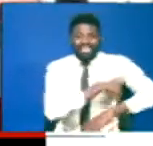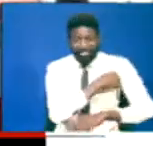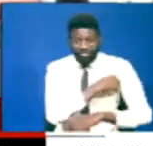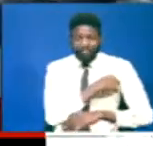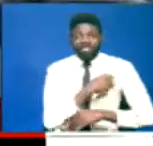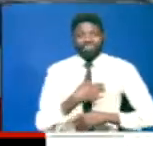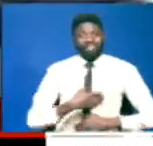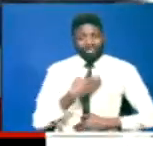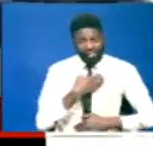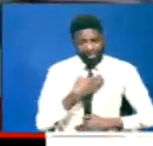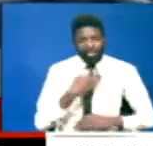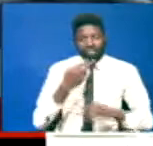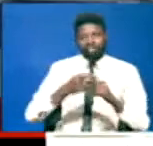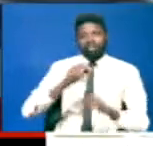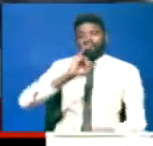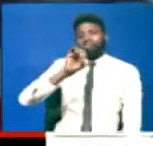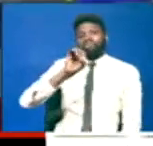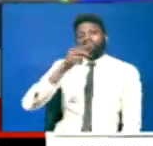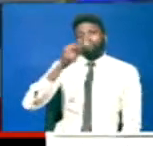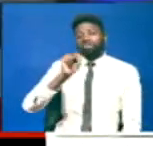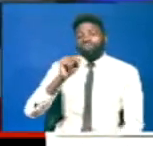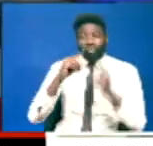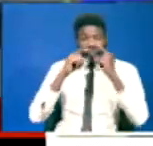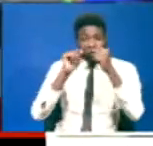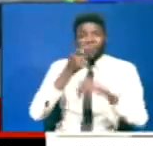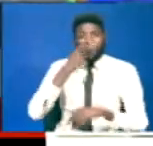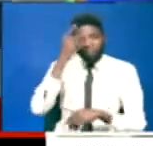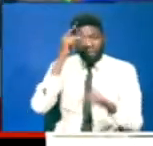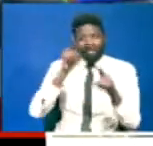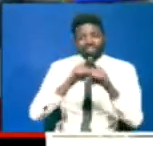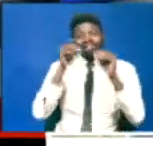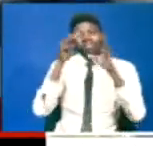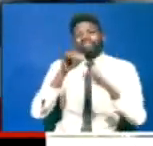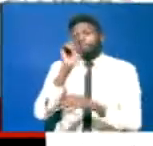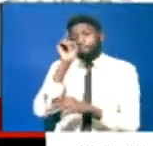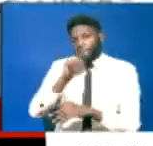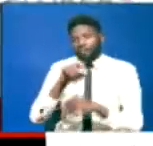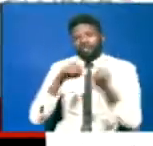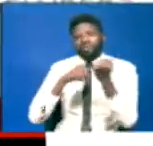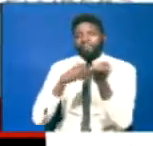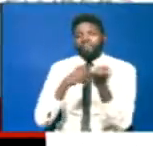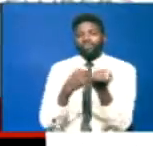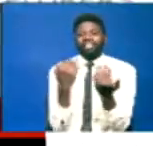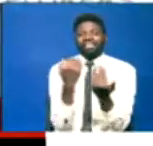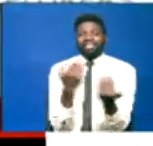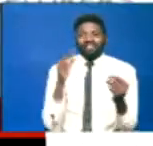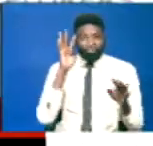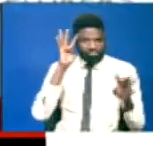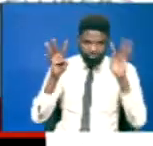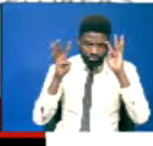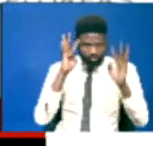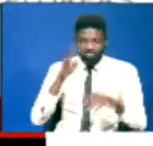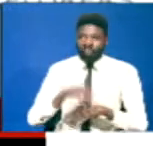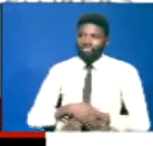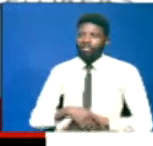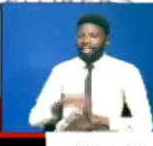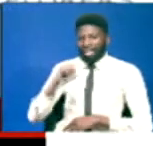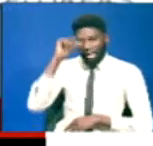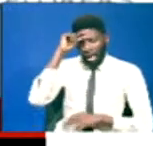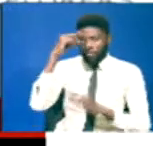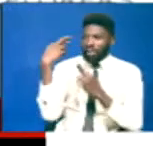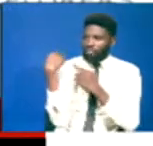Limited said parents and teachers should initiate support for the young innovators. The government has a responsibility to